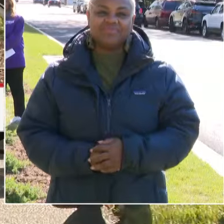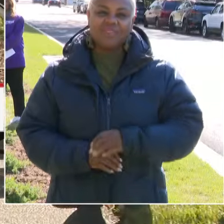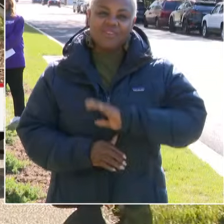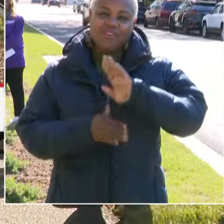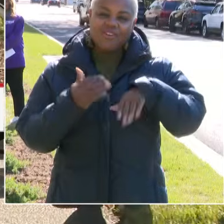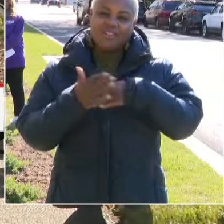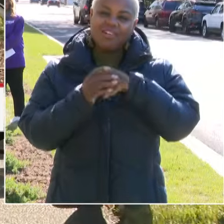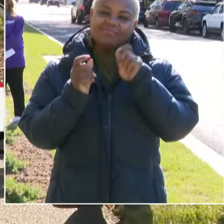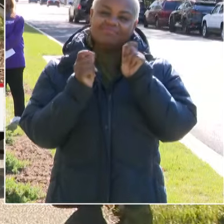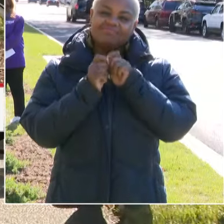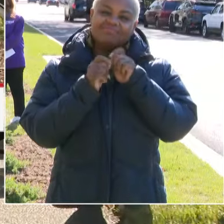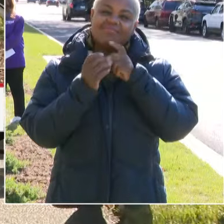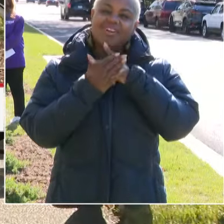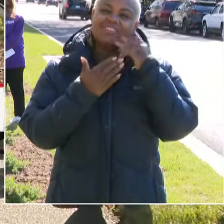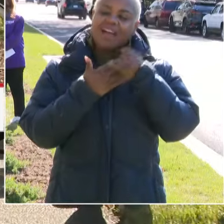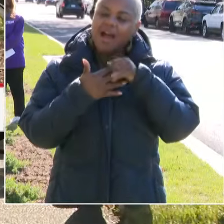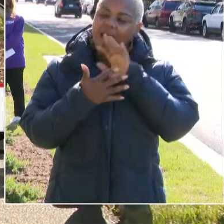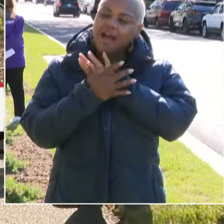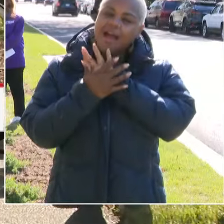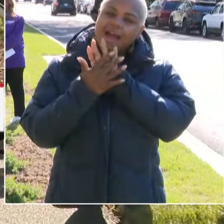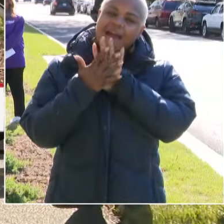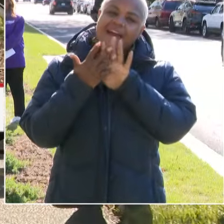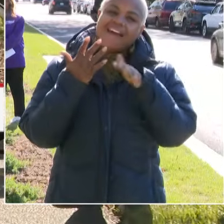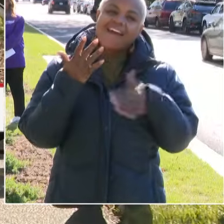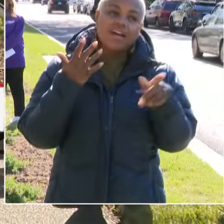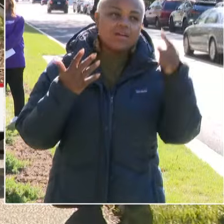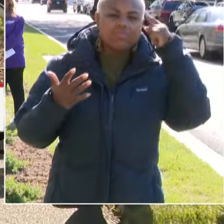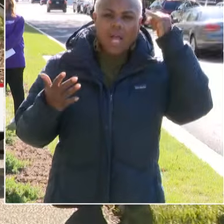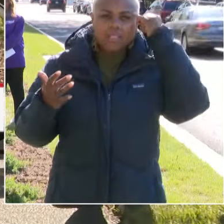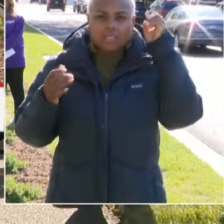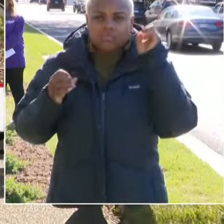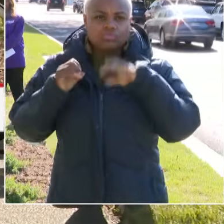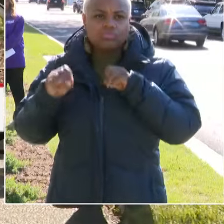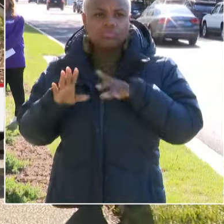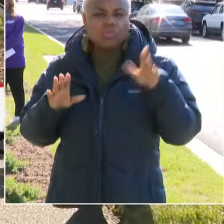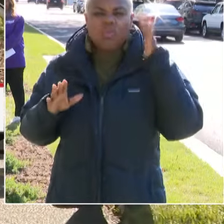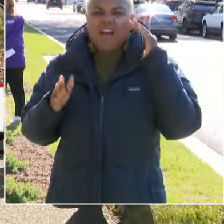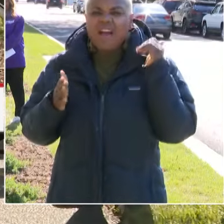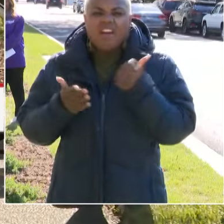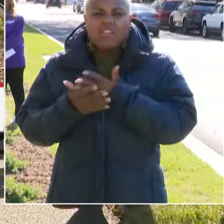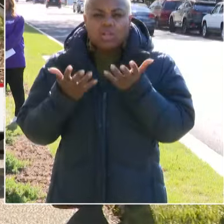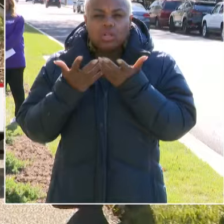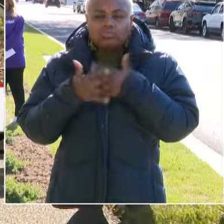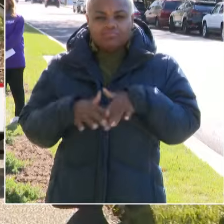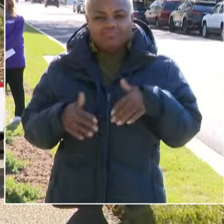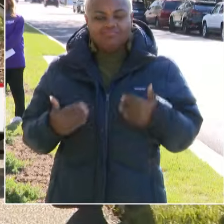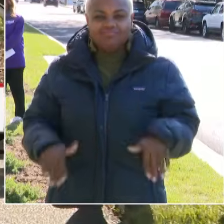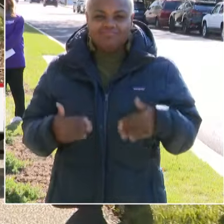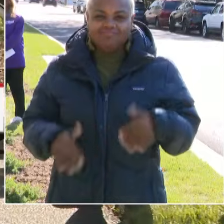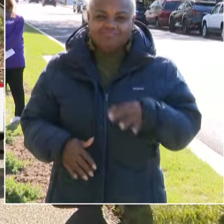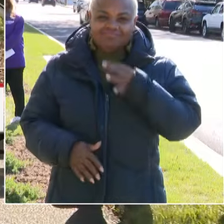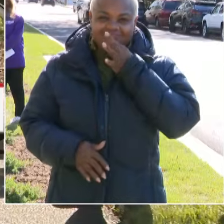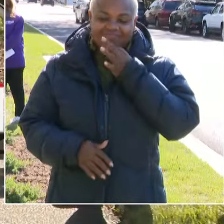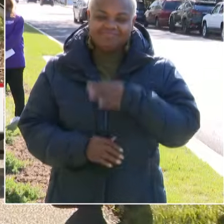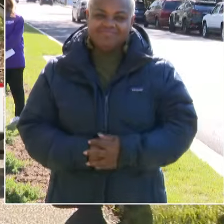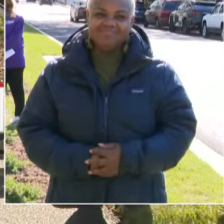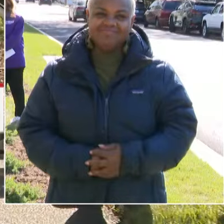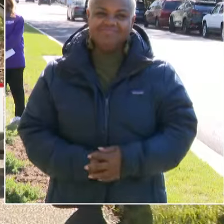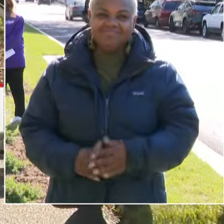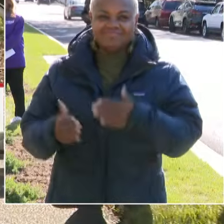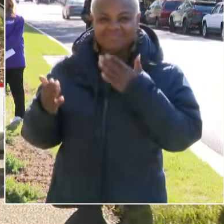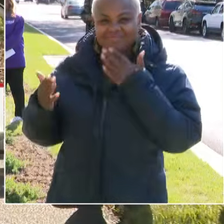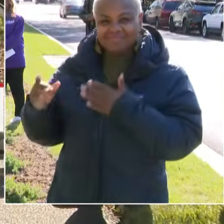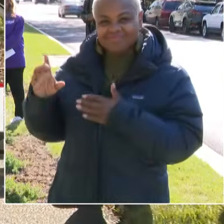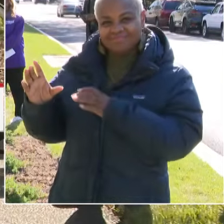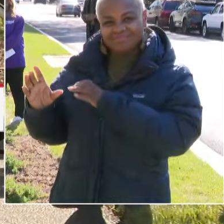In fact, when I needed to know where this was happening today, I asked Samer, and he knew. Thank you, Council Member Louis George, for your